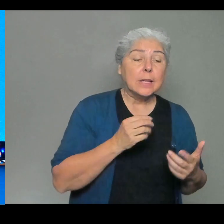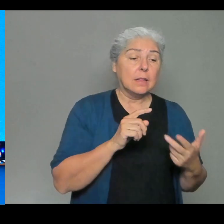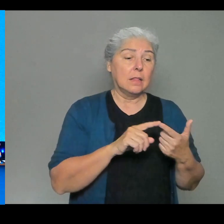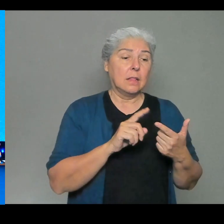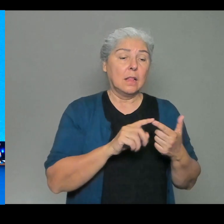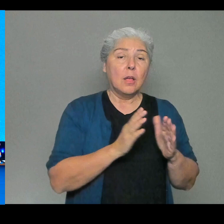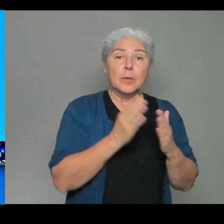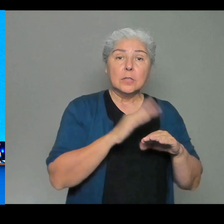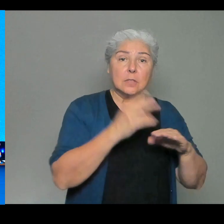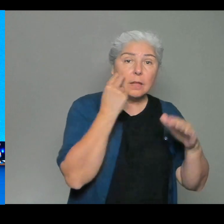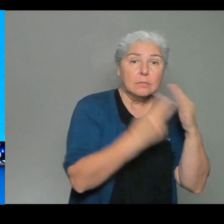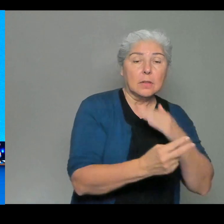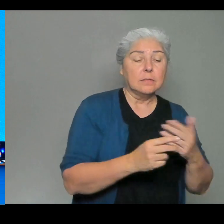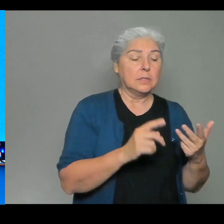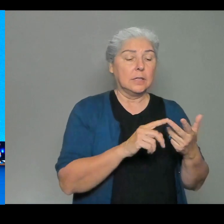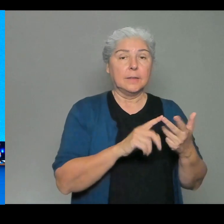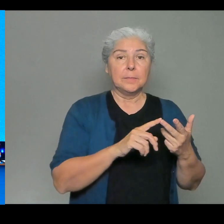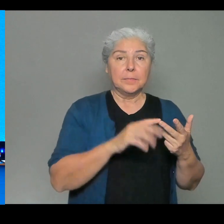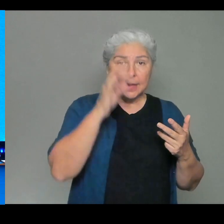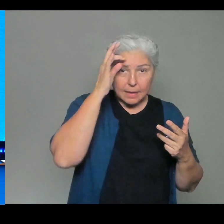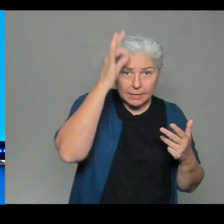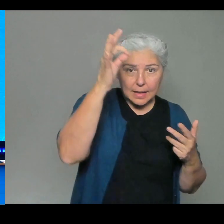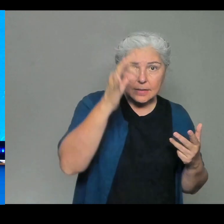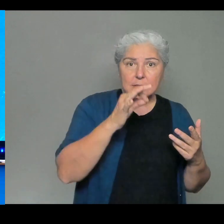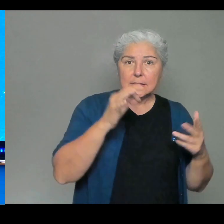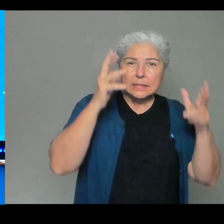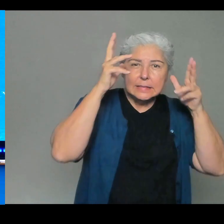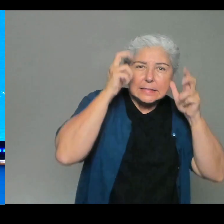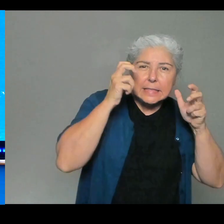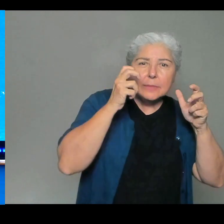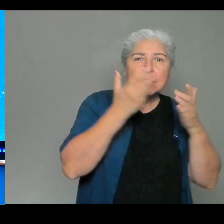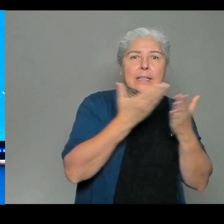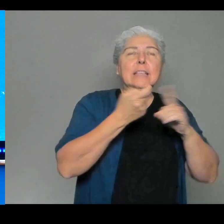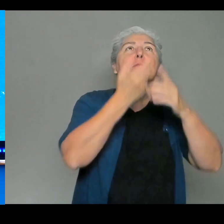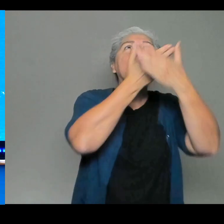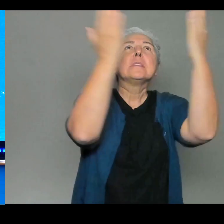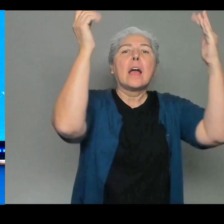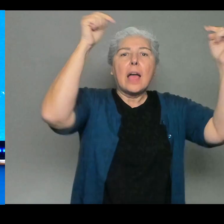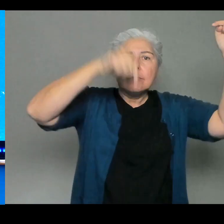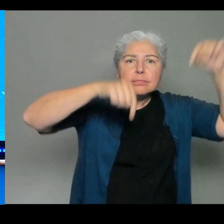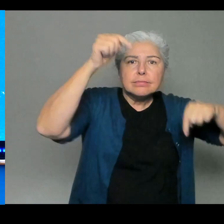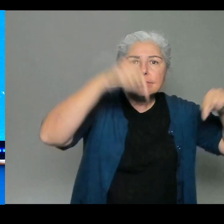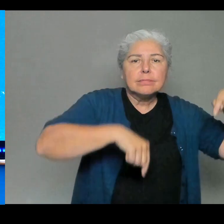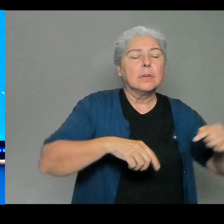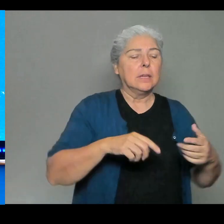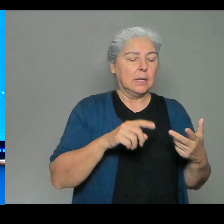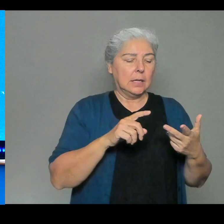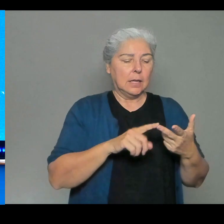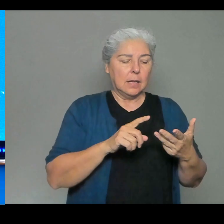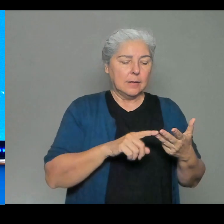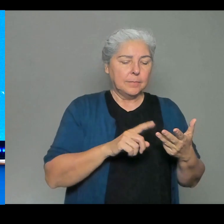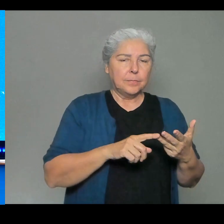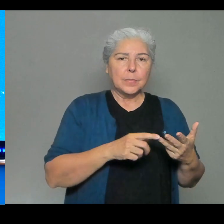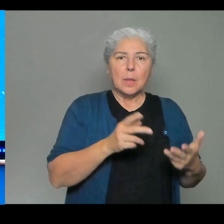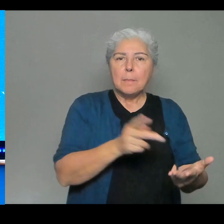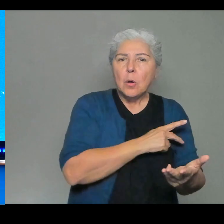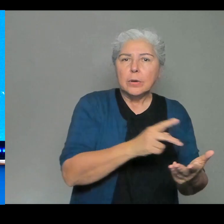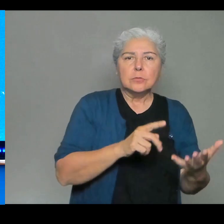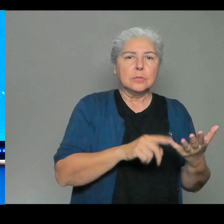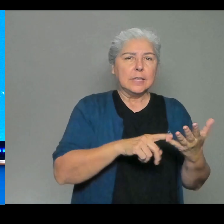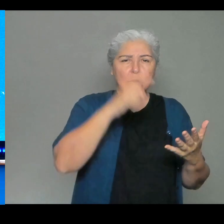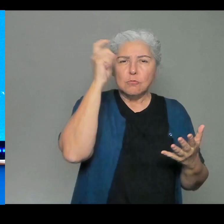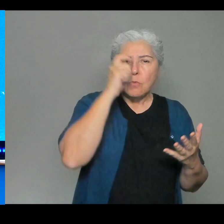of Israel. There's prophetic books. There's fantasy about demons and things coming out of the sky. There's poetry.